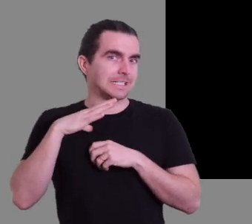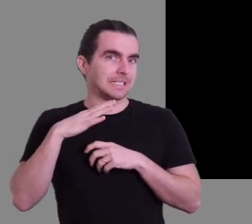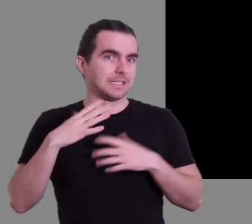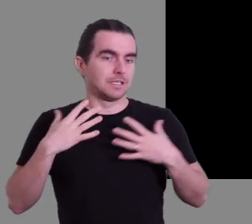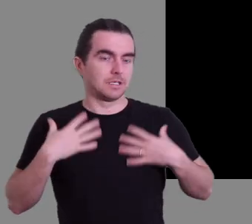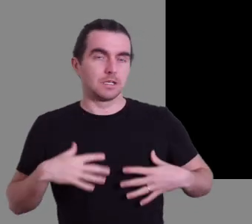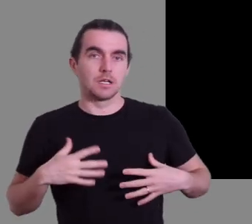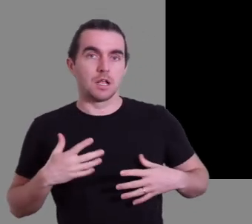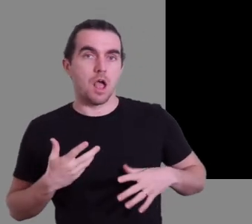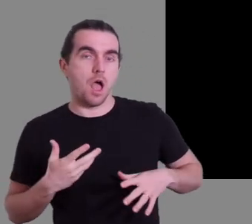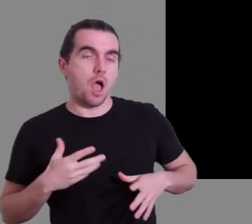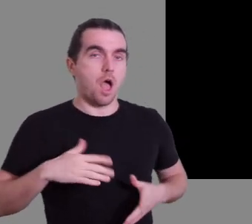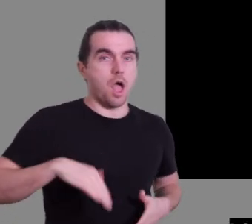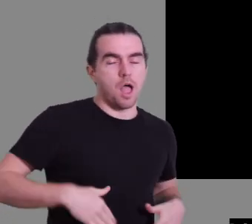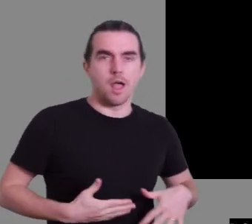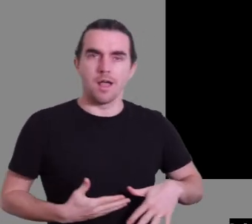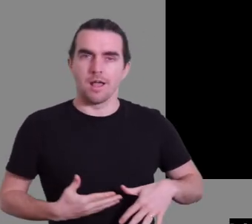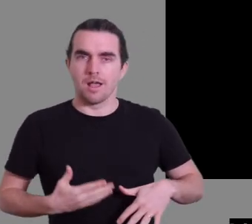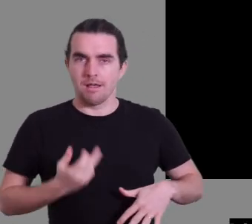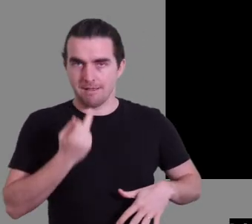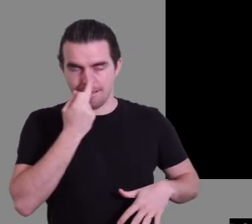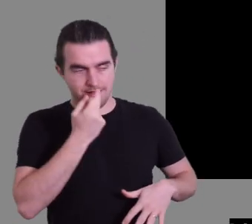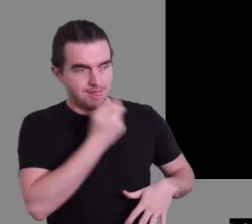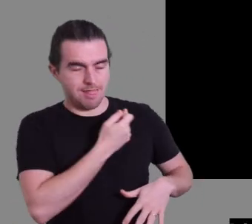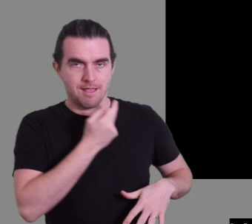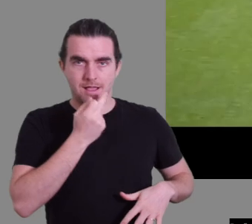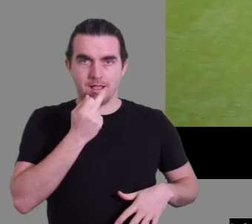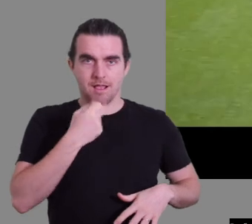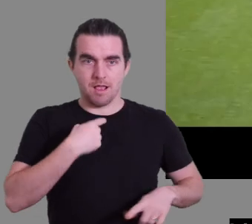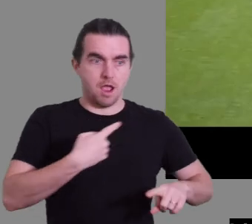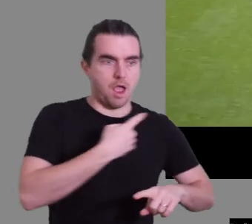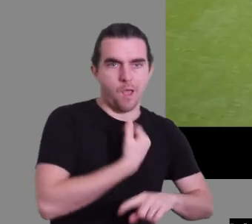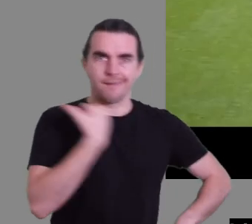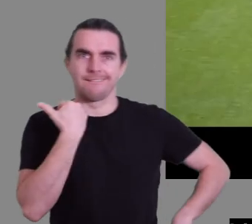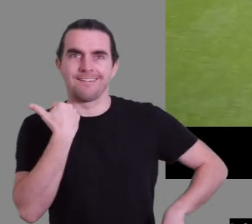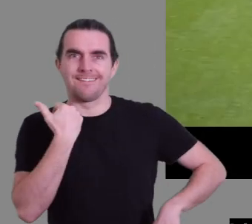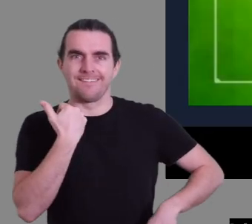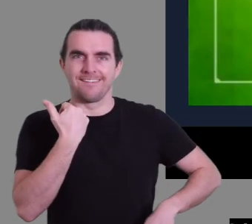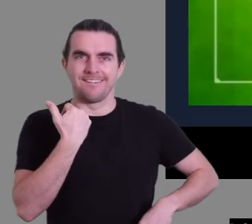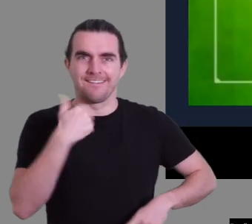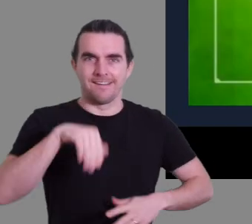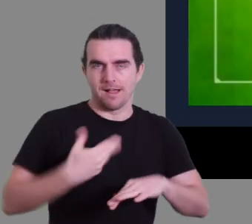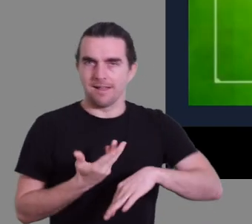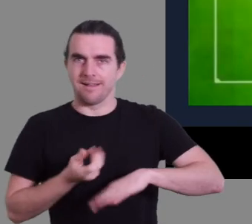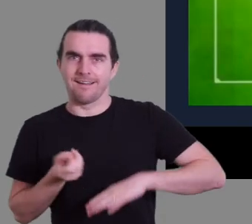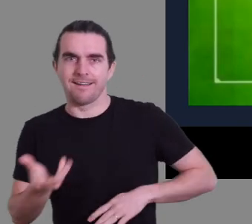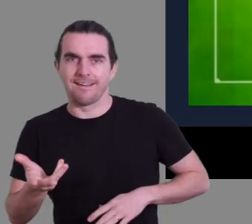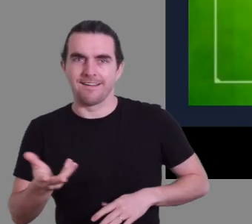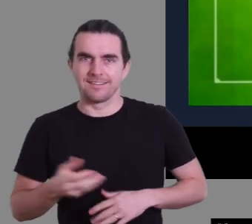now he looks, his body language, his disguise, looks one way and goes the other.